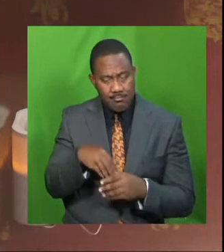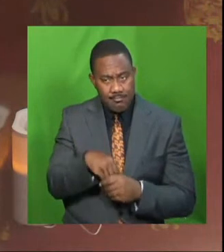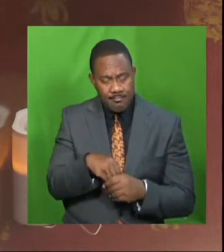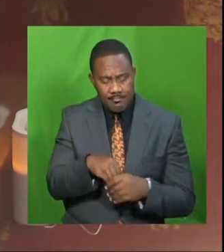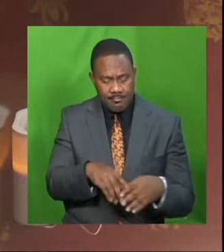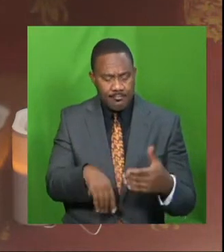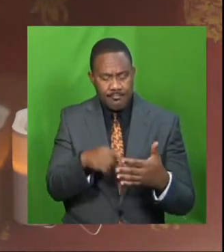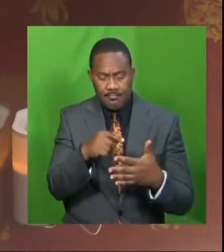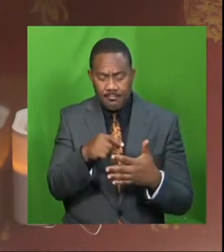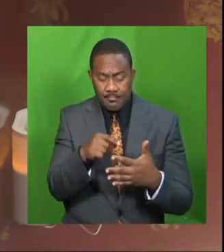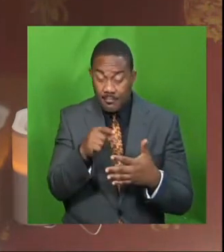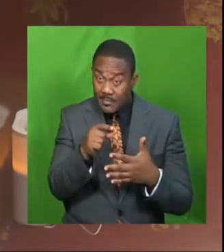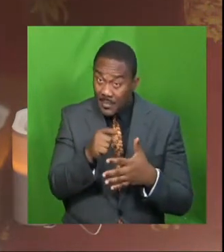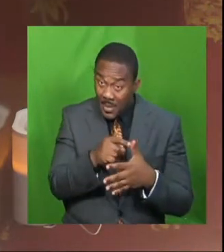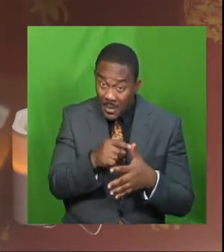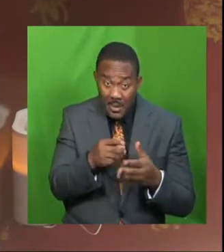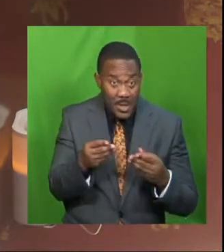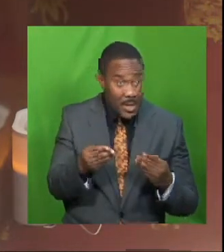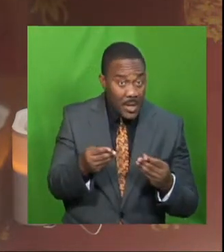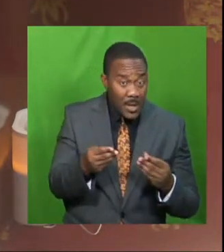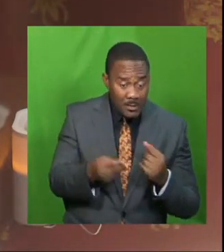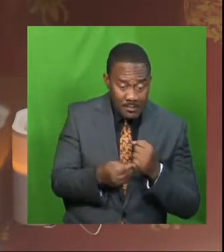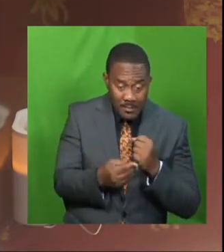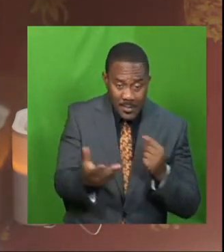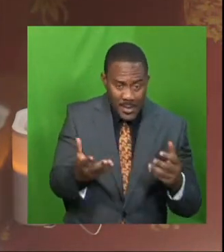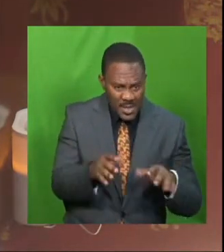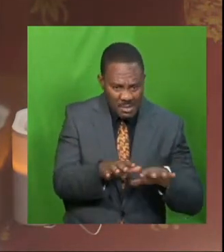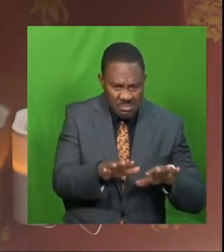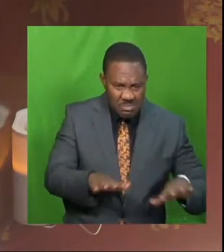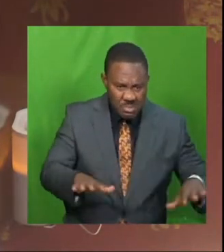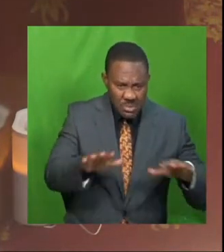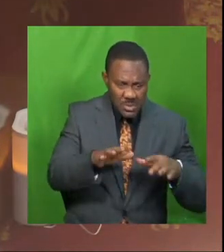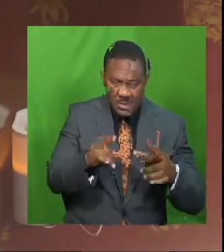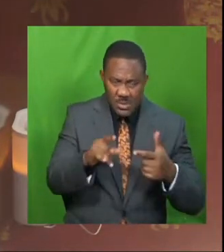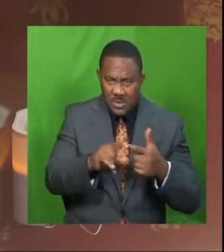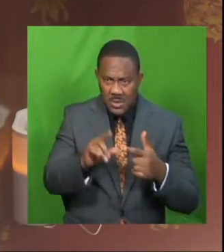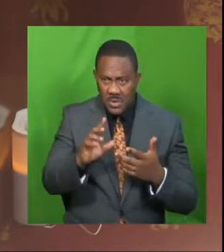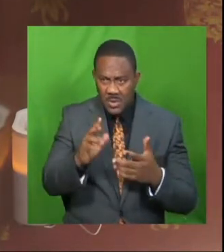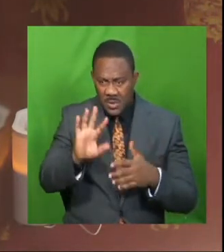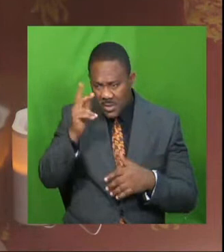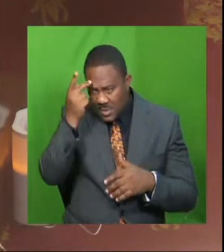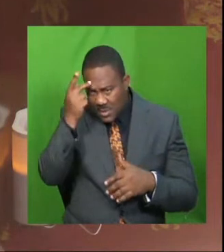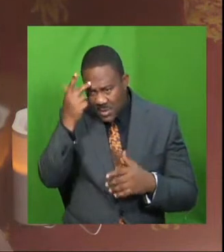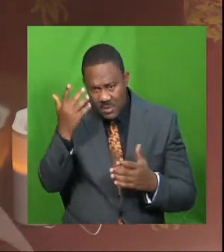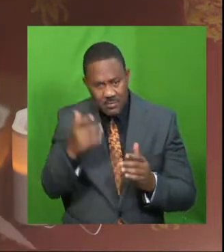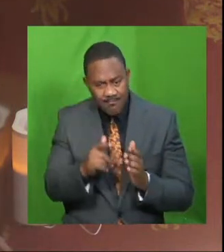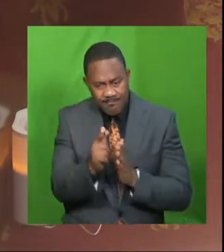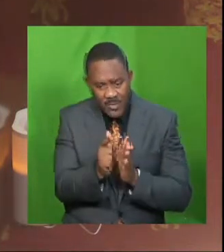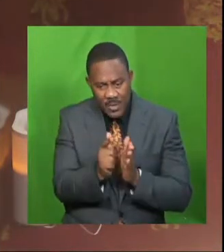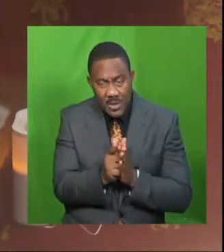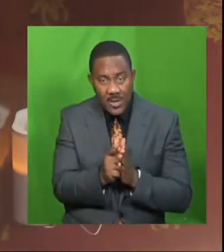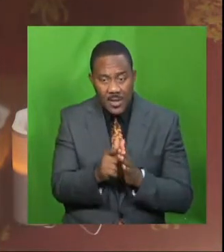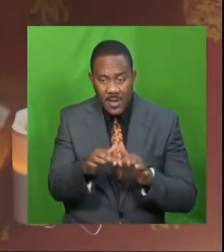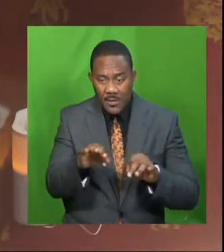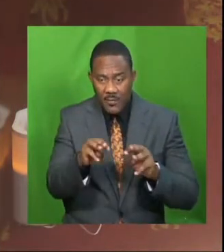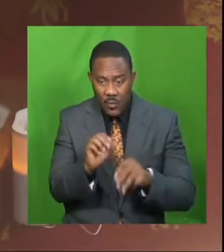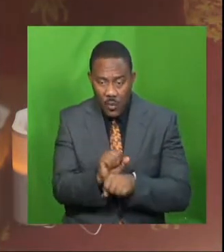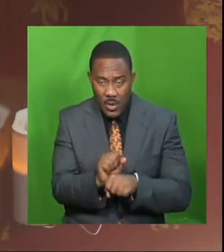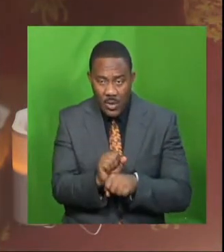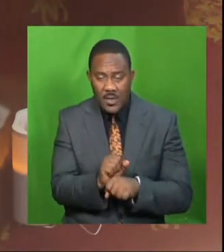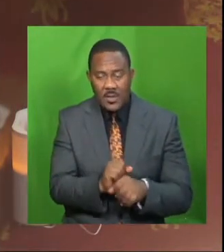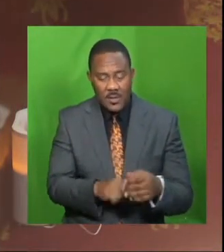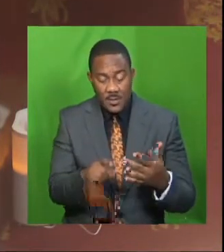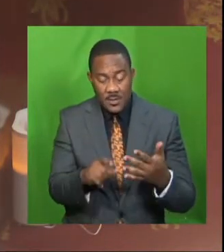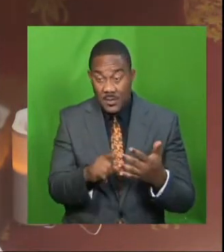media landscape itself, the political context, what they call the freedom, the legal framework, the